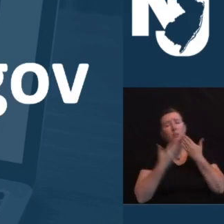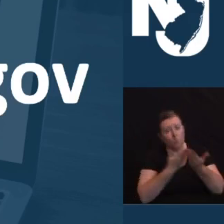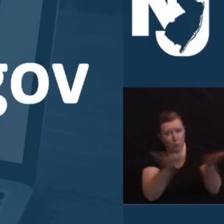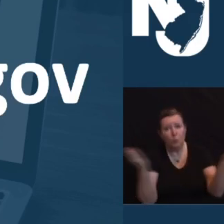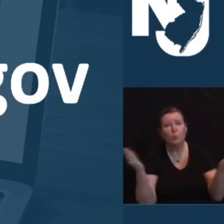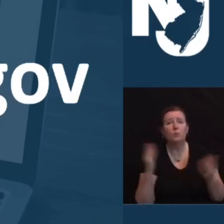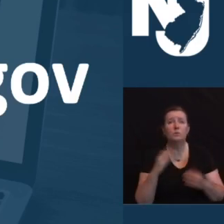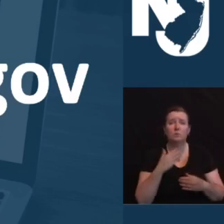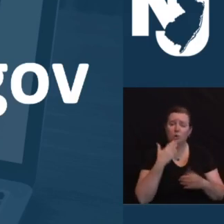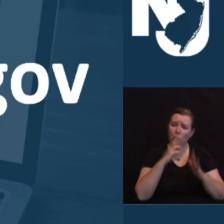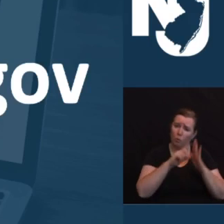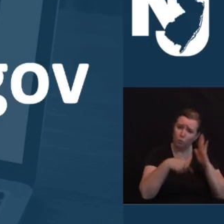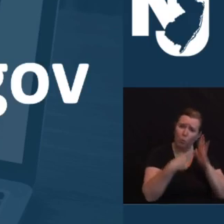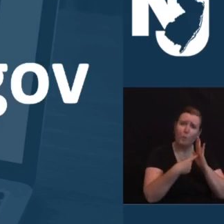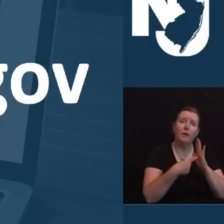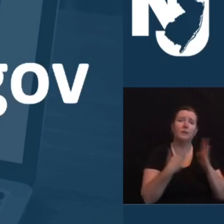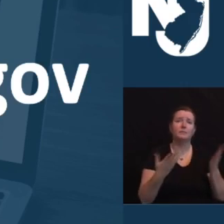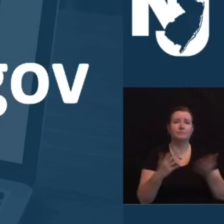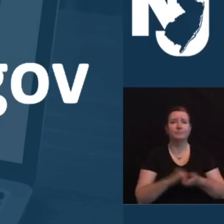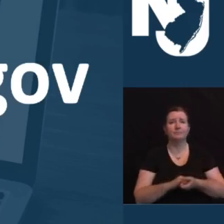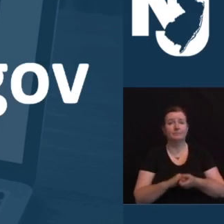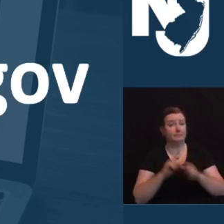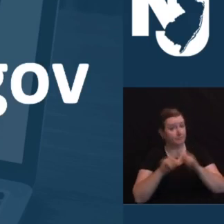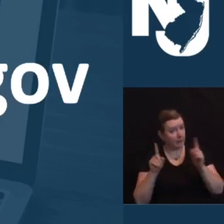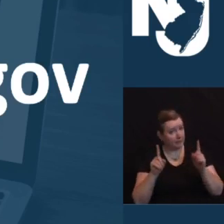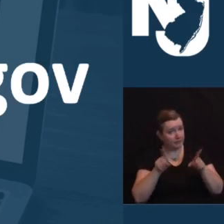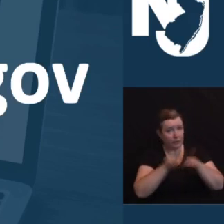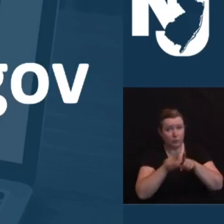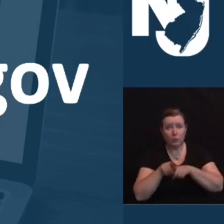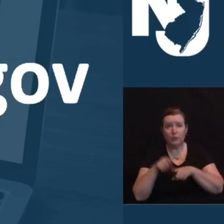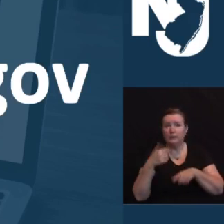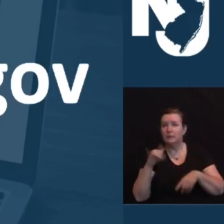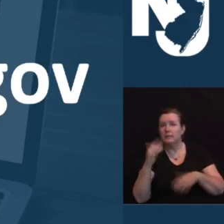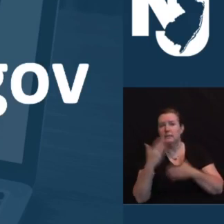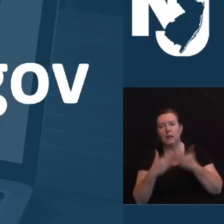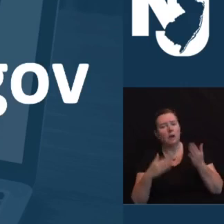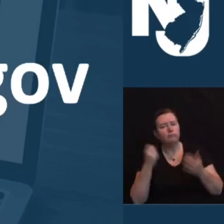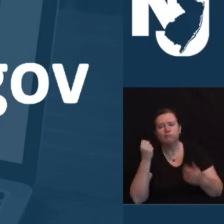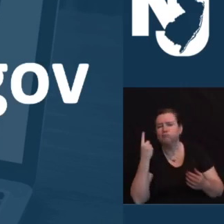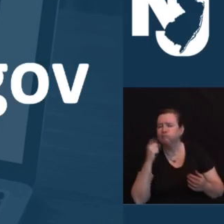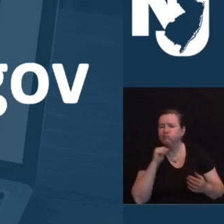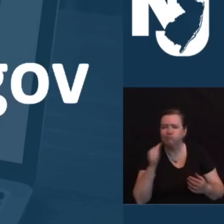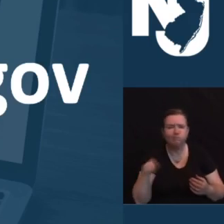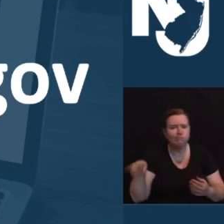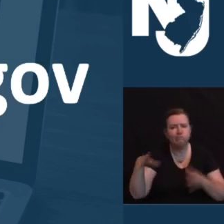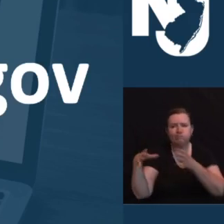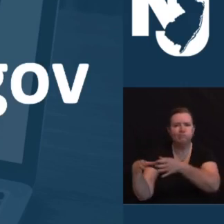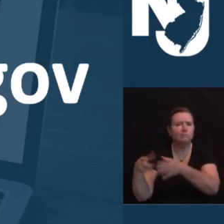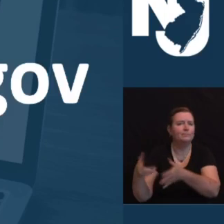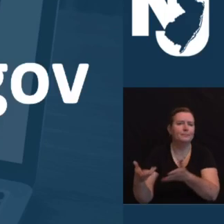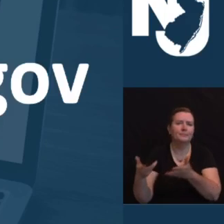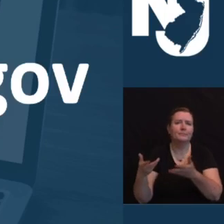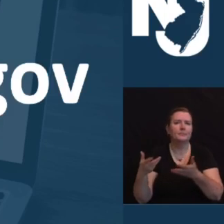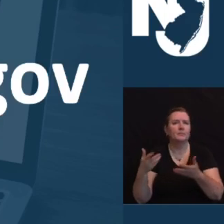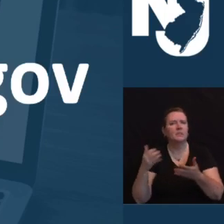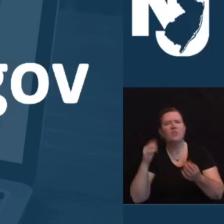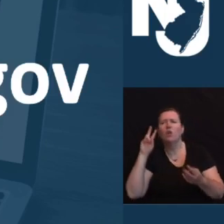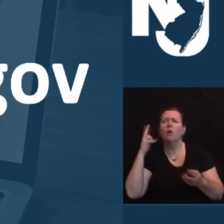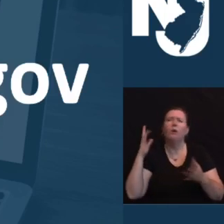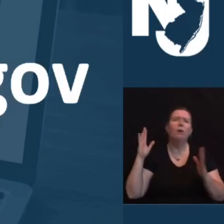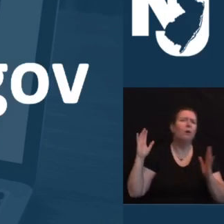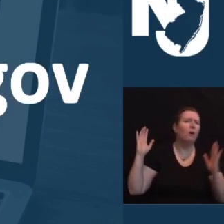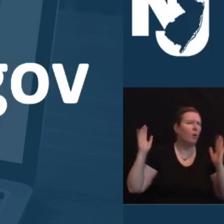residents. But we all know there are also others who still don't get it. So to anyone who still is under the misguided thinking that this is just